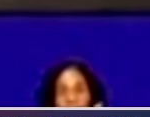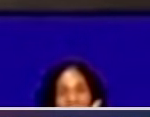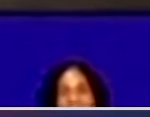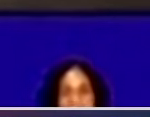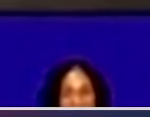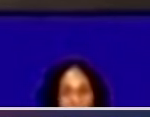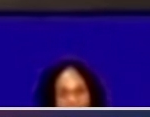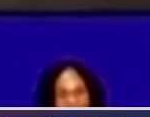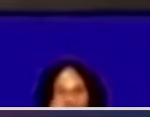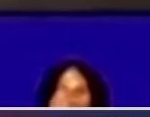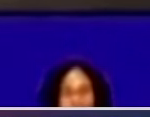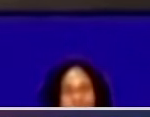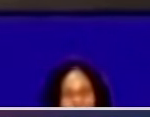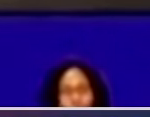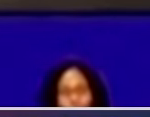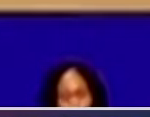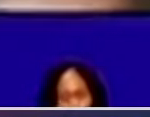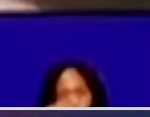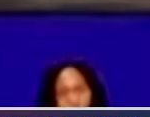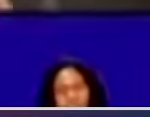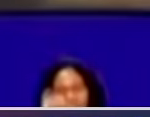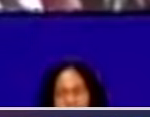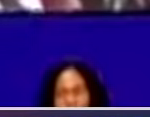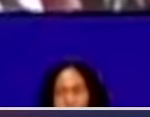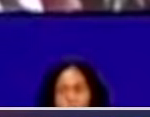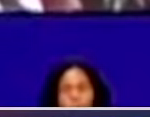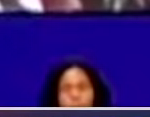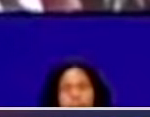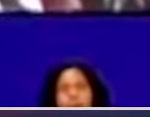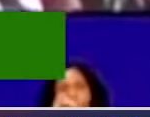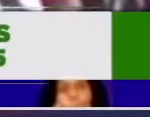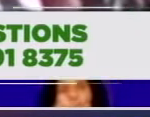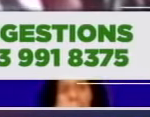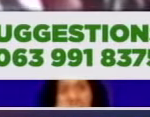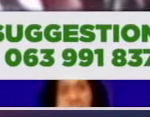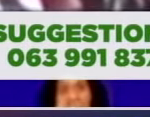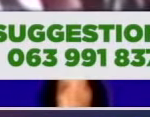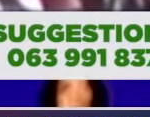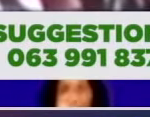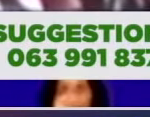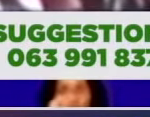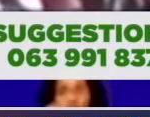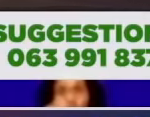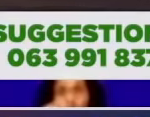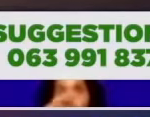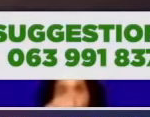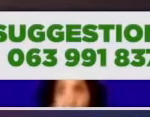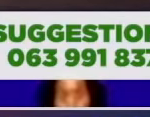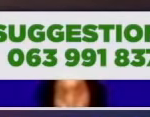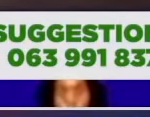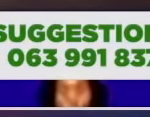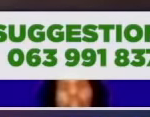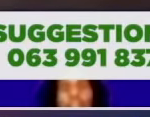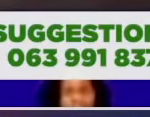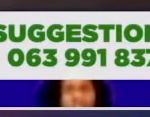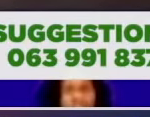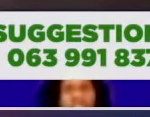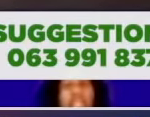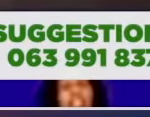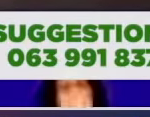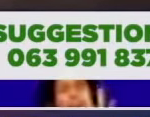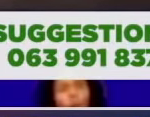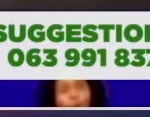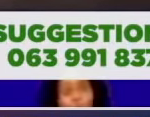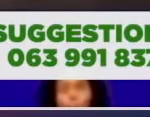corrected. Because a manifesto is merely a declaration of intentions, not achievements.